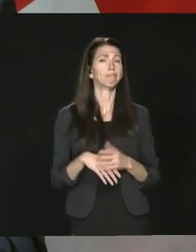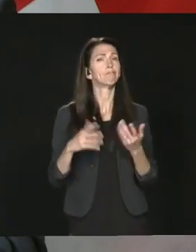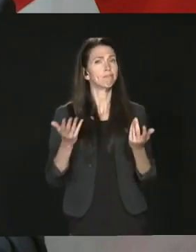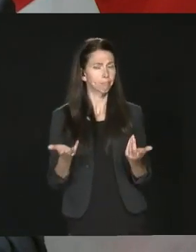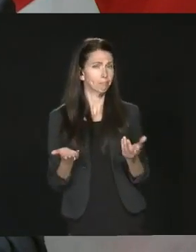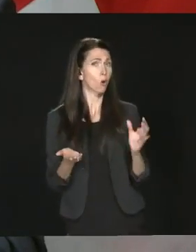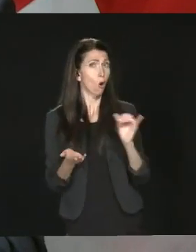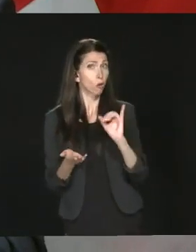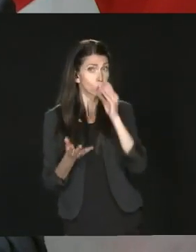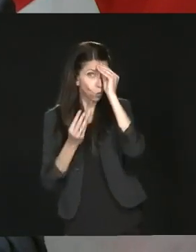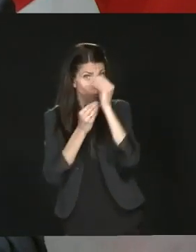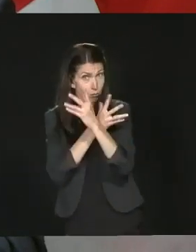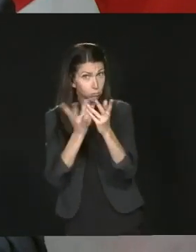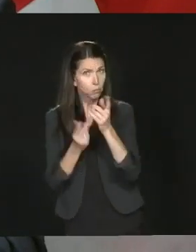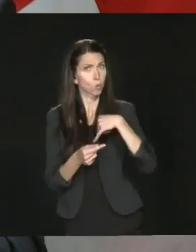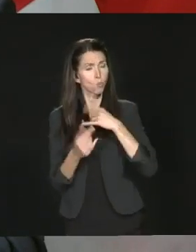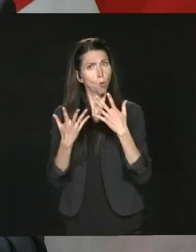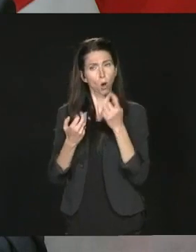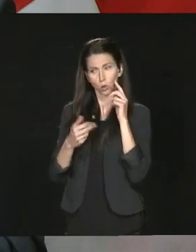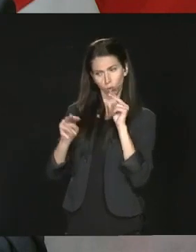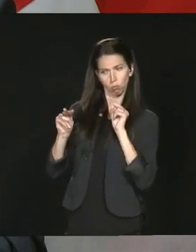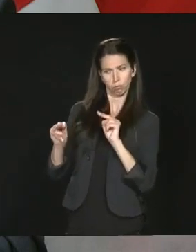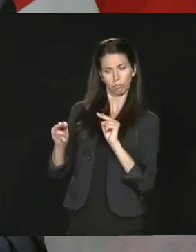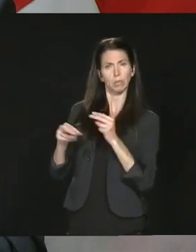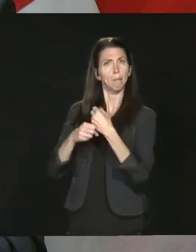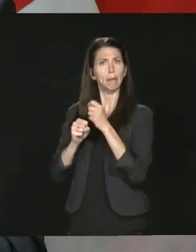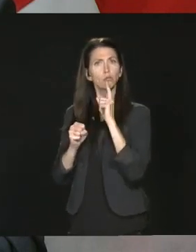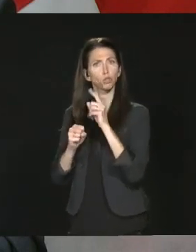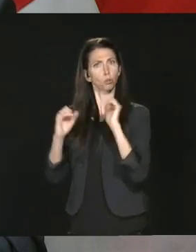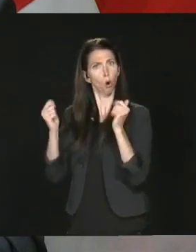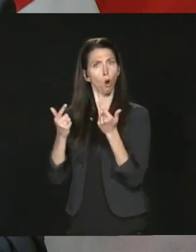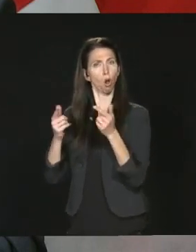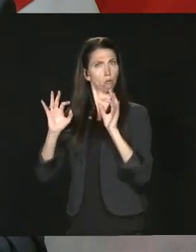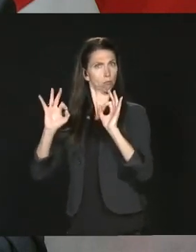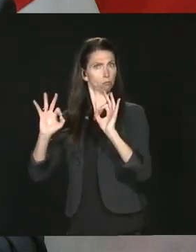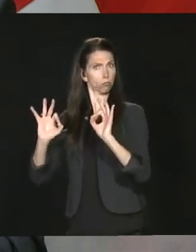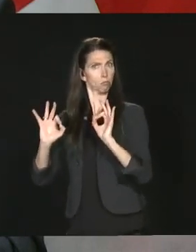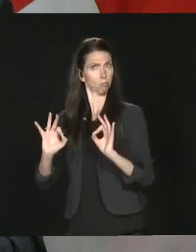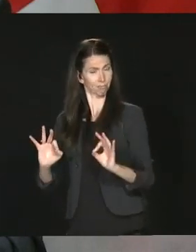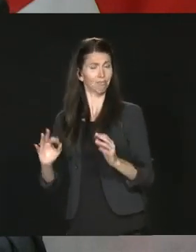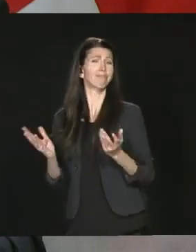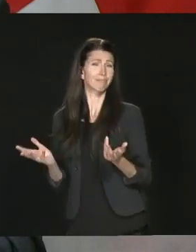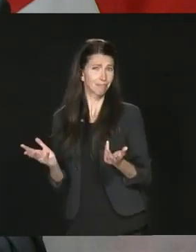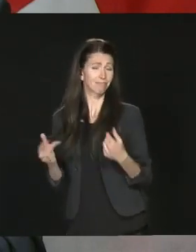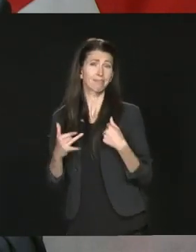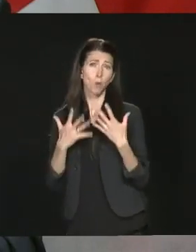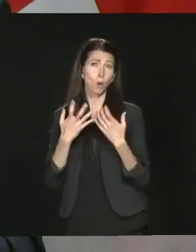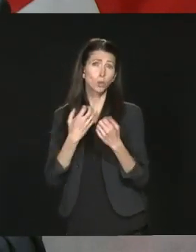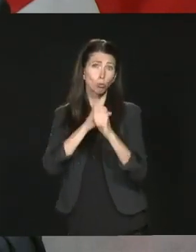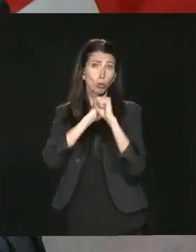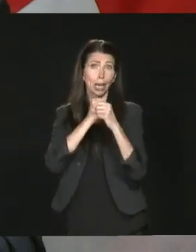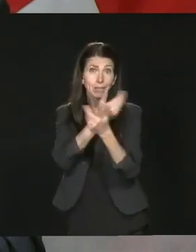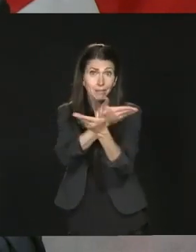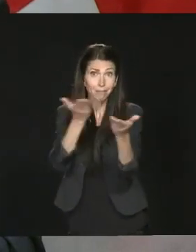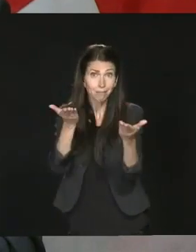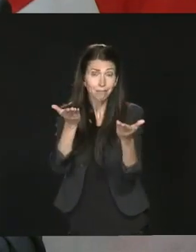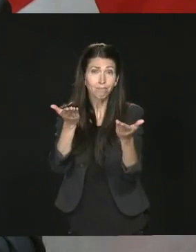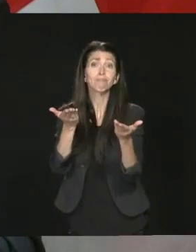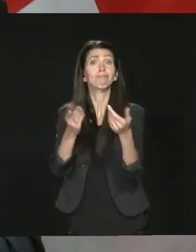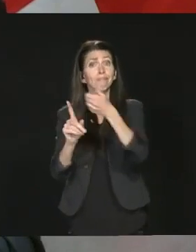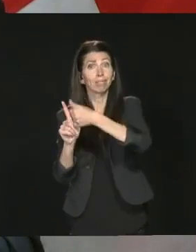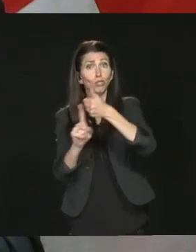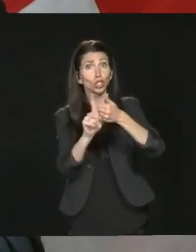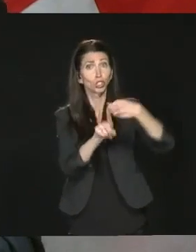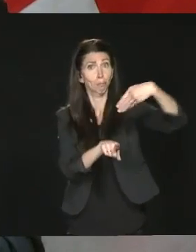manner designed to protect the integrity of Canadian taxpayers. So that would be my brief summary, Christian. Thank